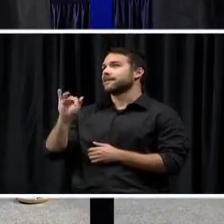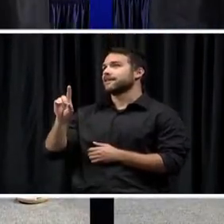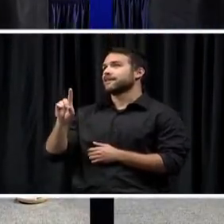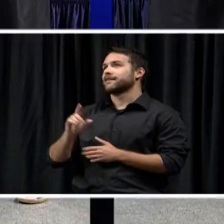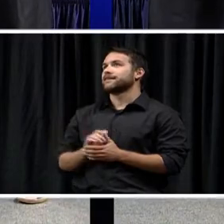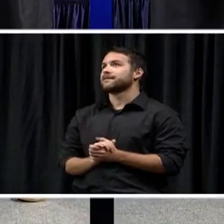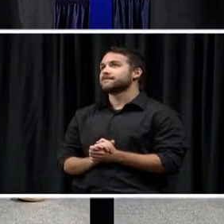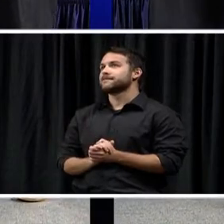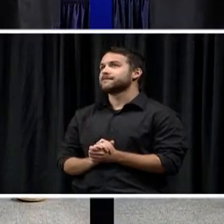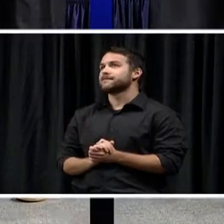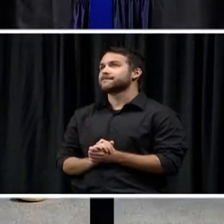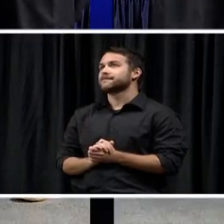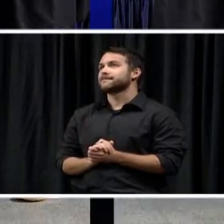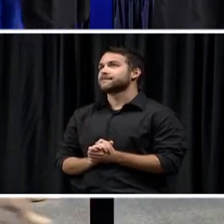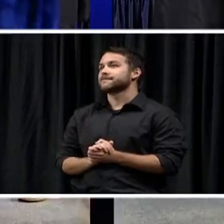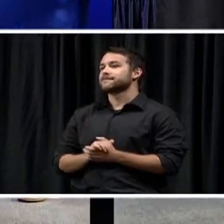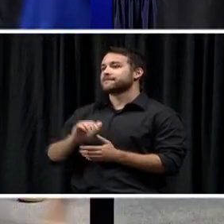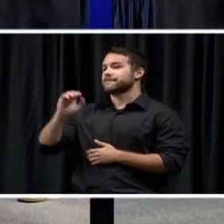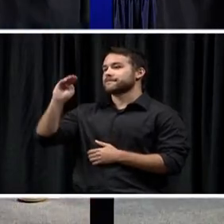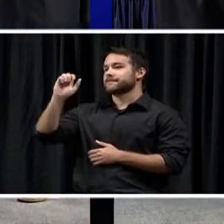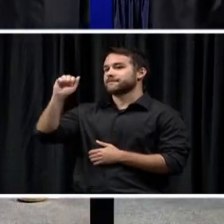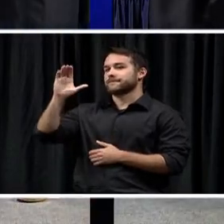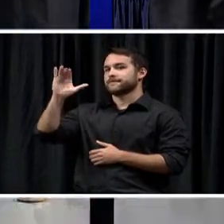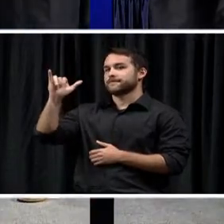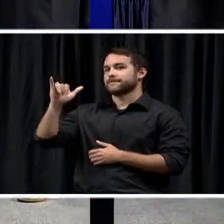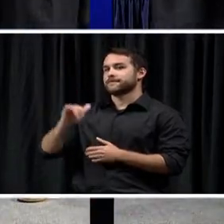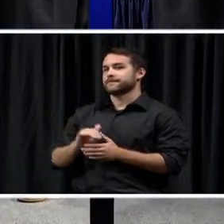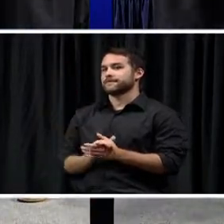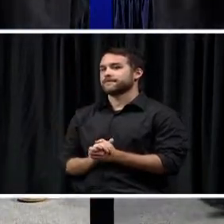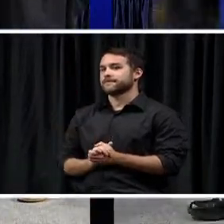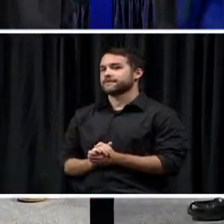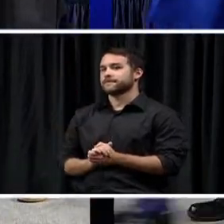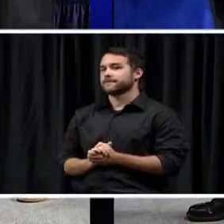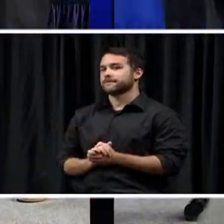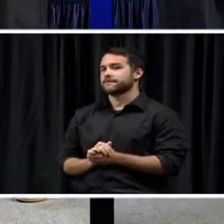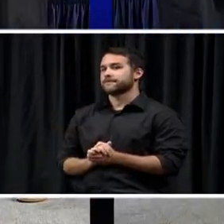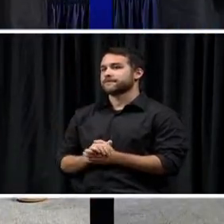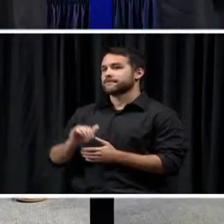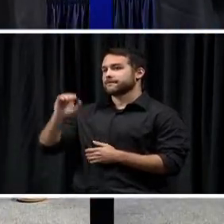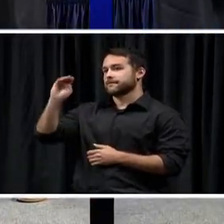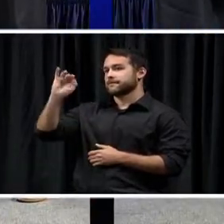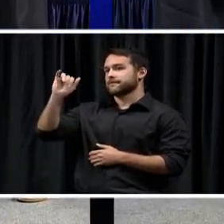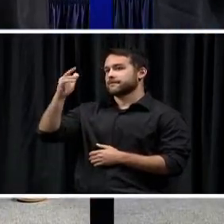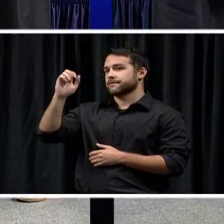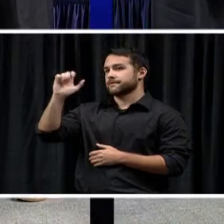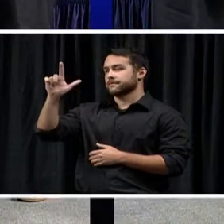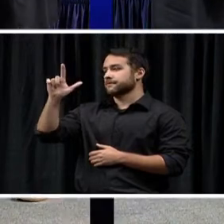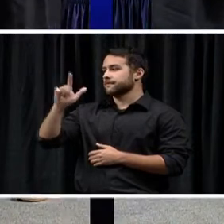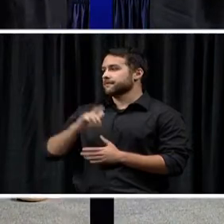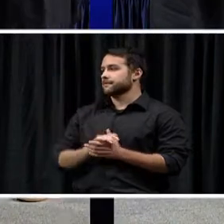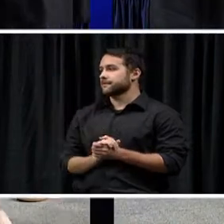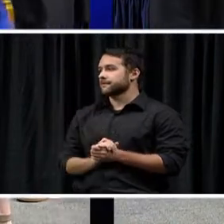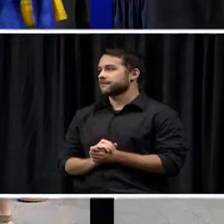Flynn. Macy Ryan Farmer. Michael Dylan Frazier.